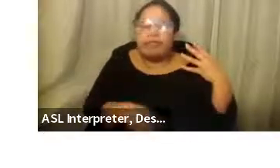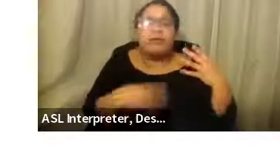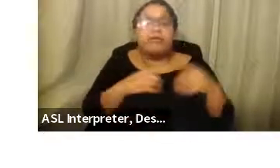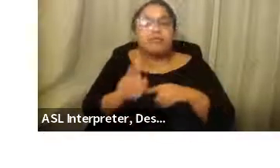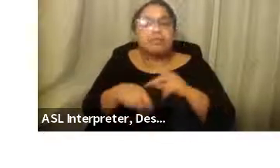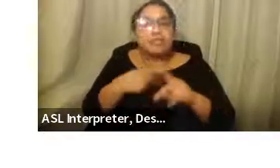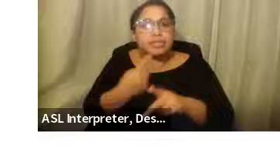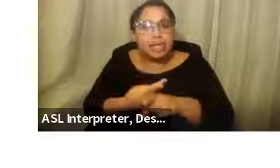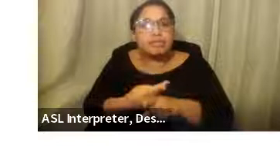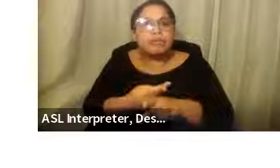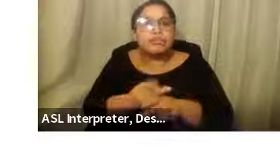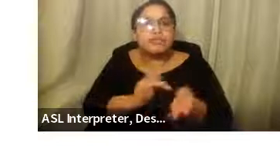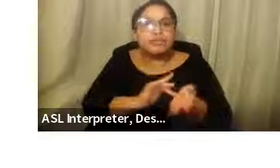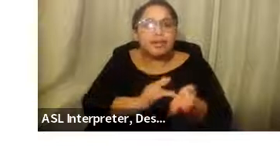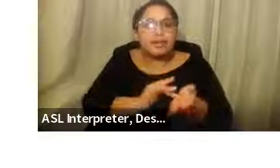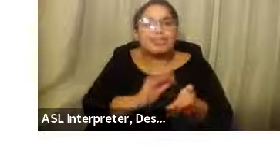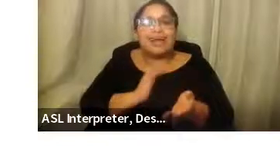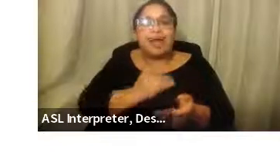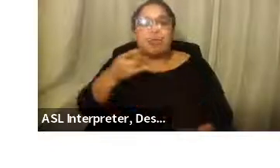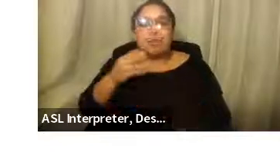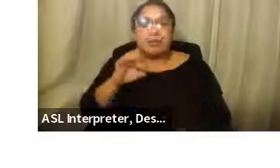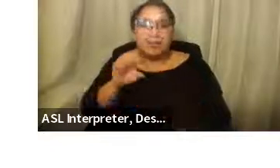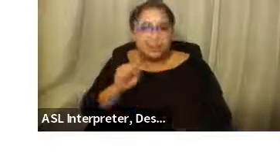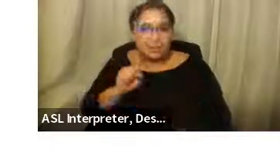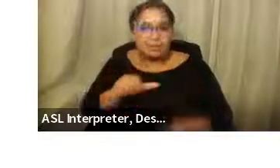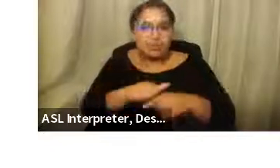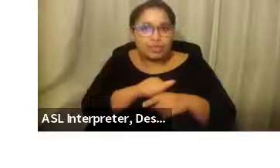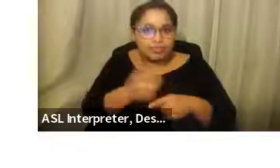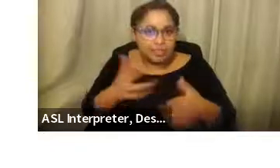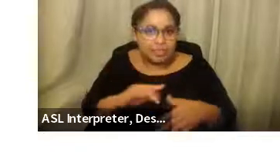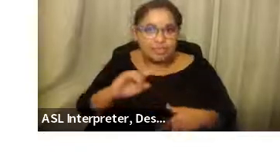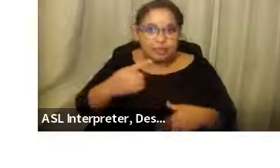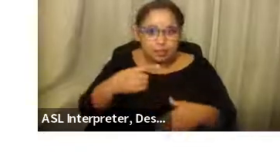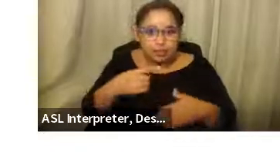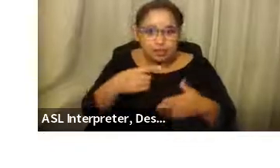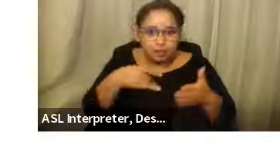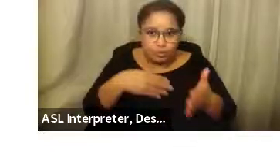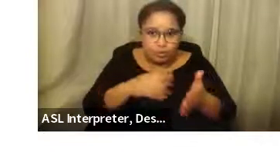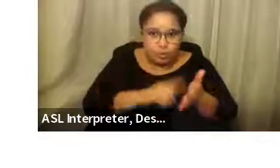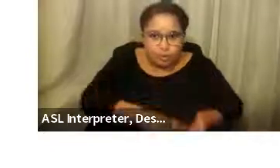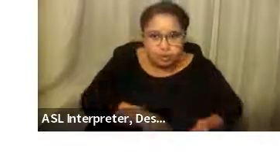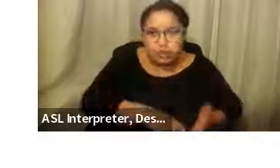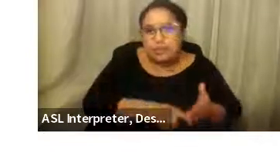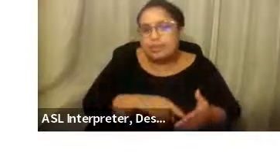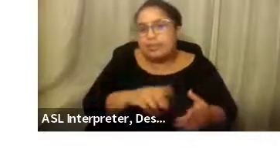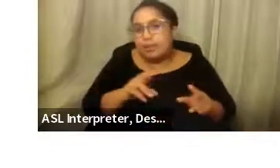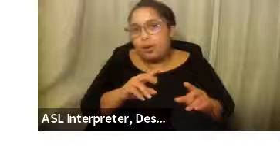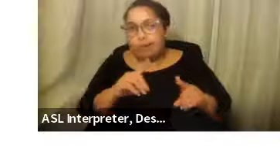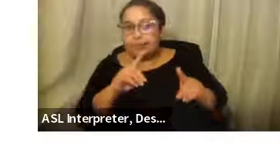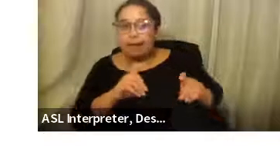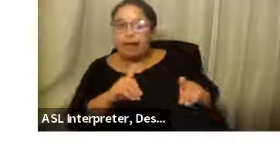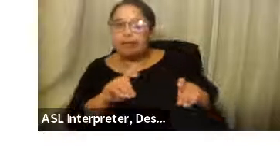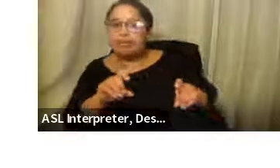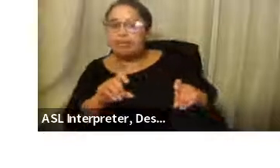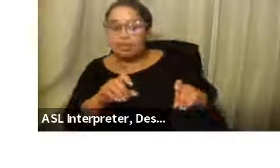that our paramedics have been trained on, and they're often the first to be studied on doing it as a beta test. And then the rest of the state